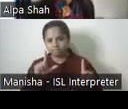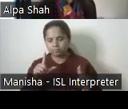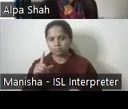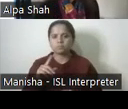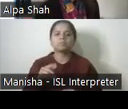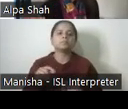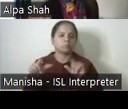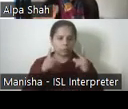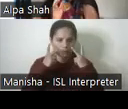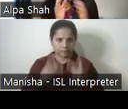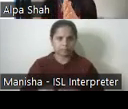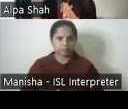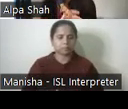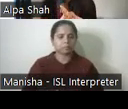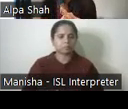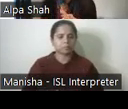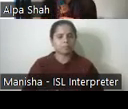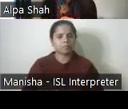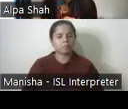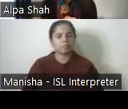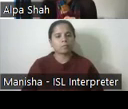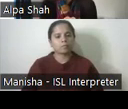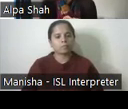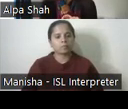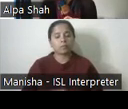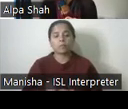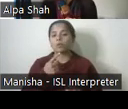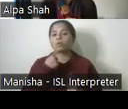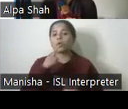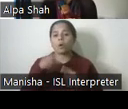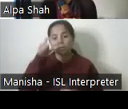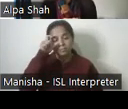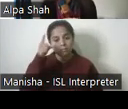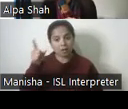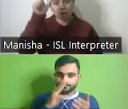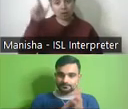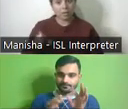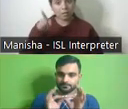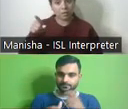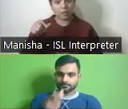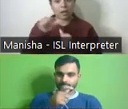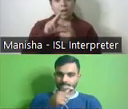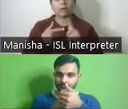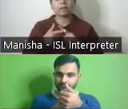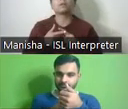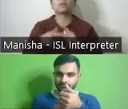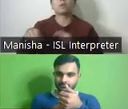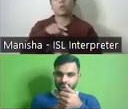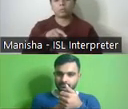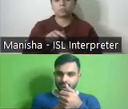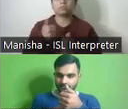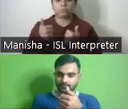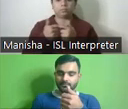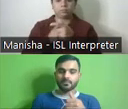go. Okay, so Dr. Baba Saheb Ambedkar's anti-caste movement had at its heart